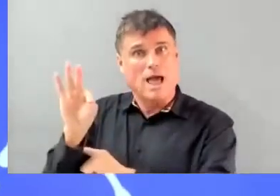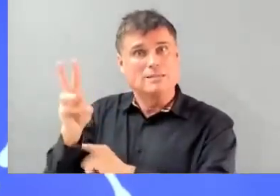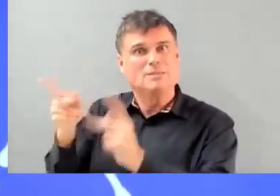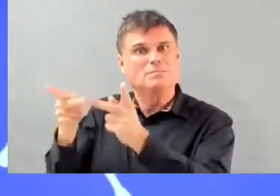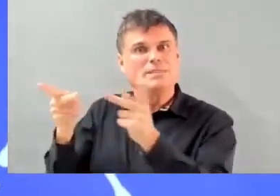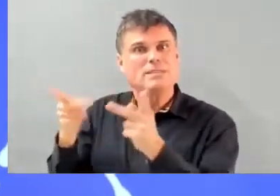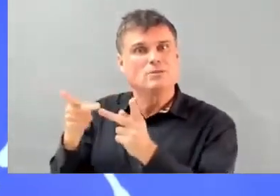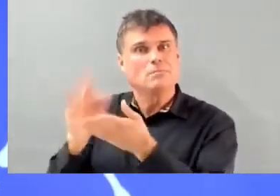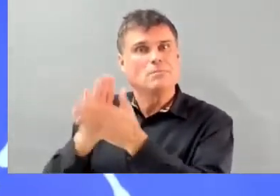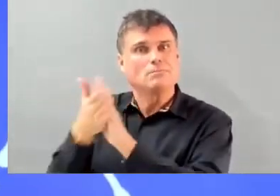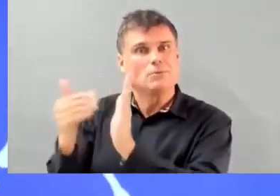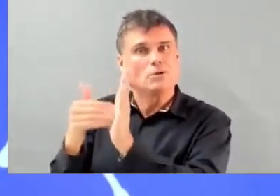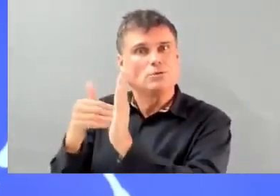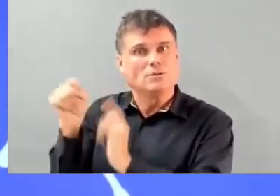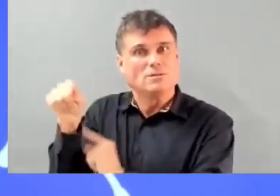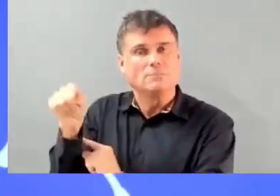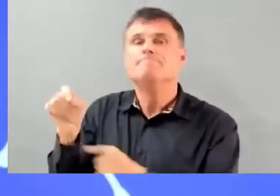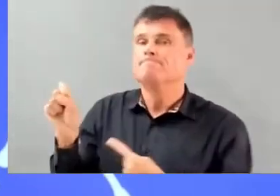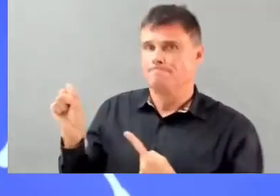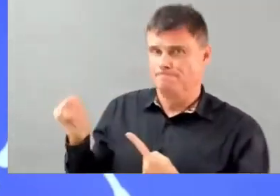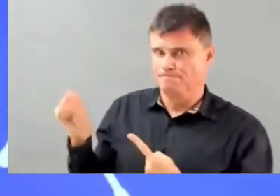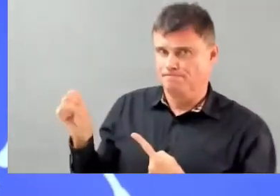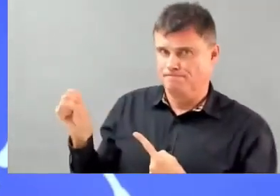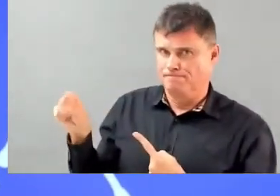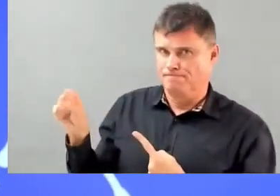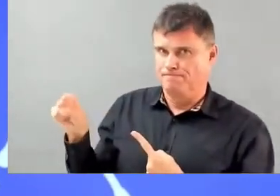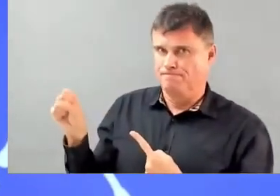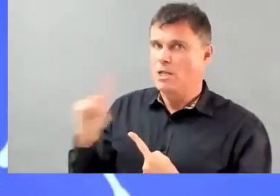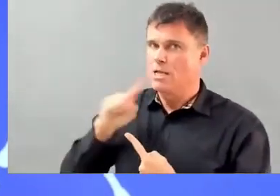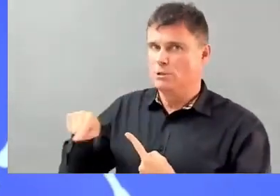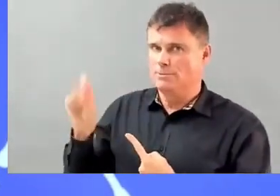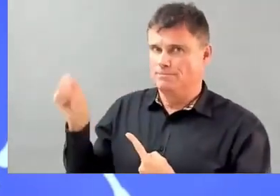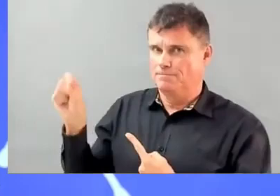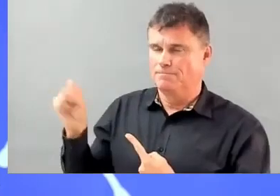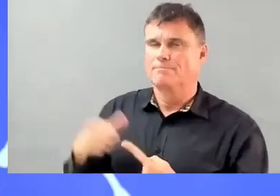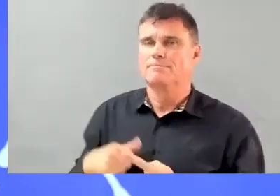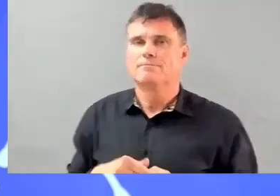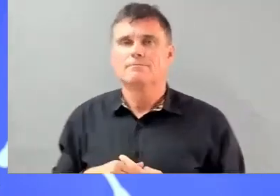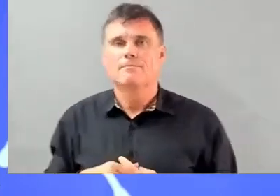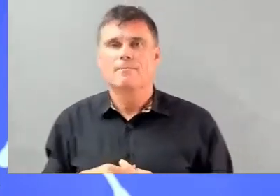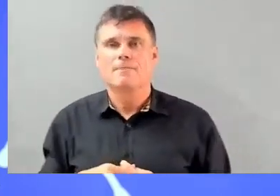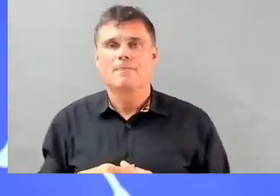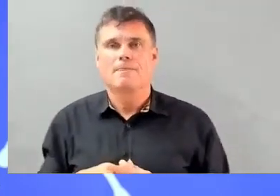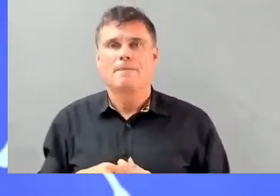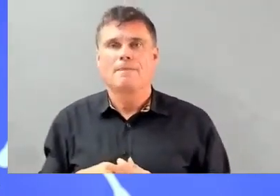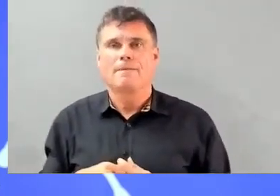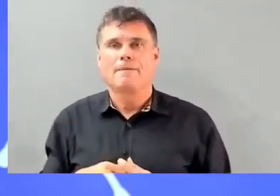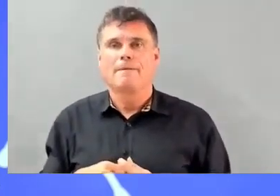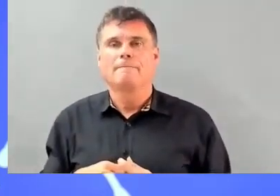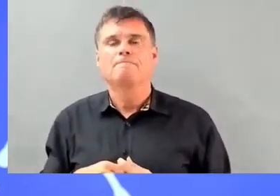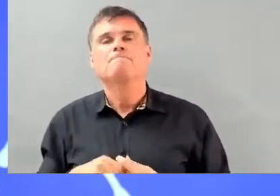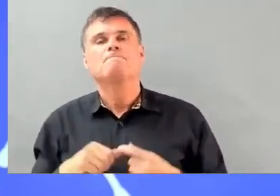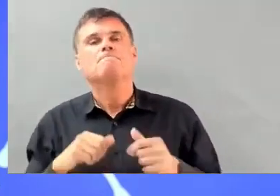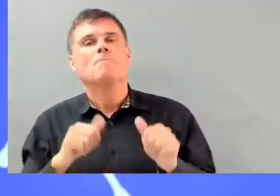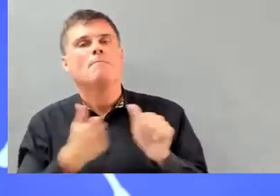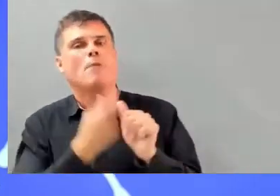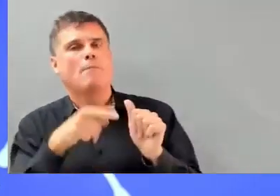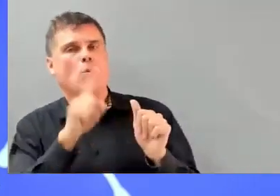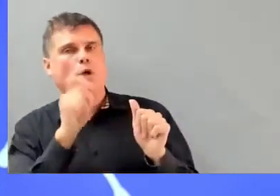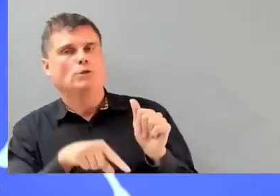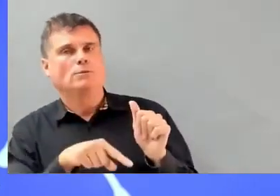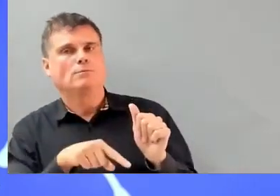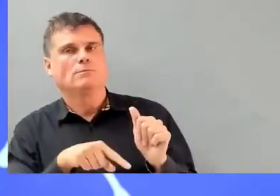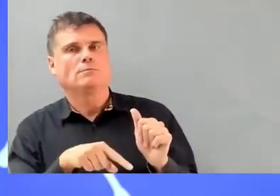Yes. Did you have a follow-up? Okay. And I was just wondering, Minister Dix, you